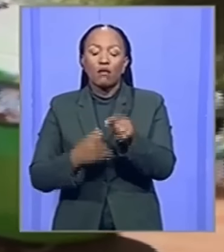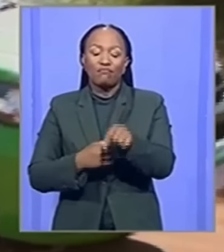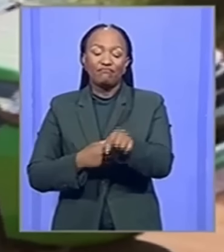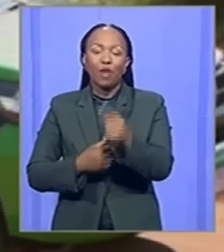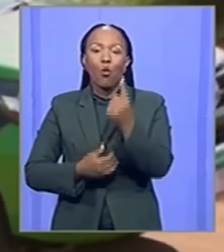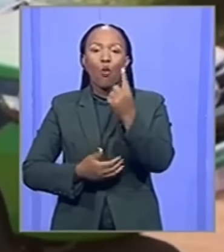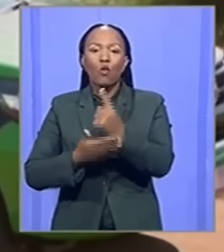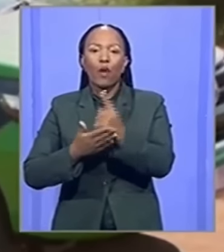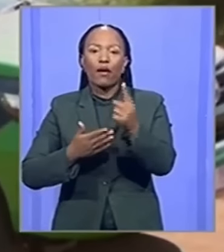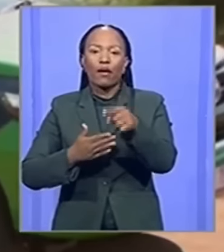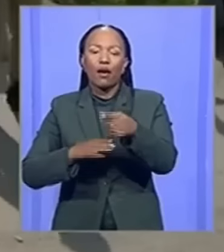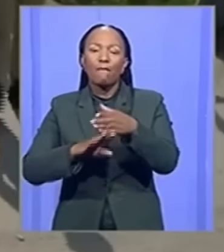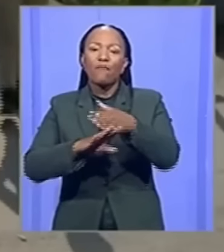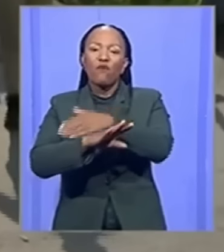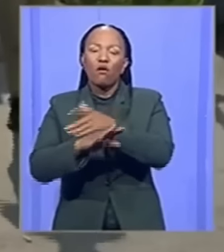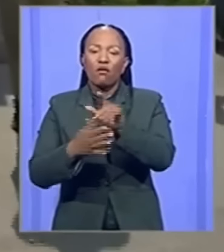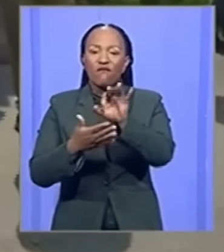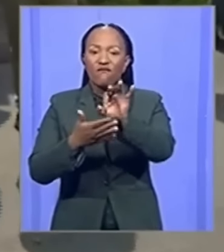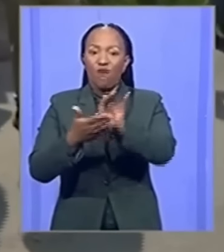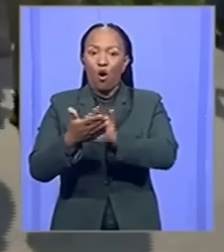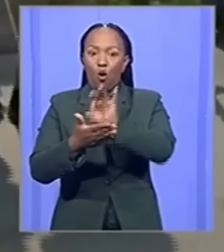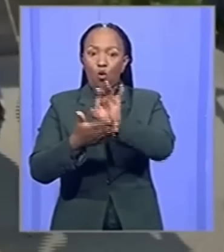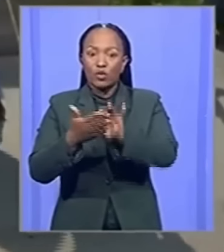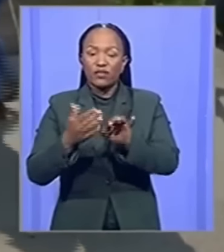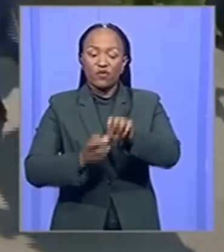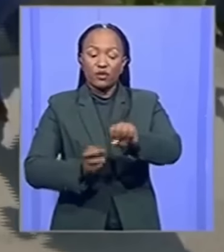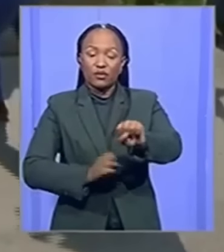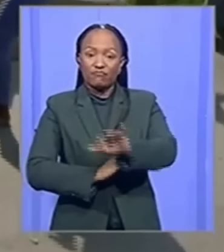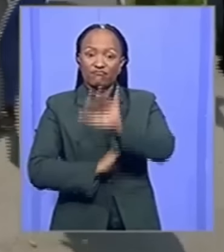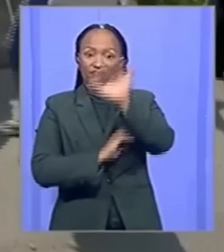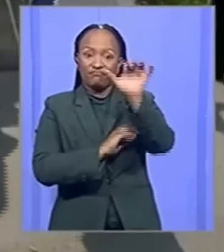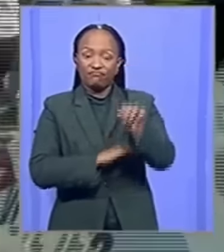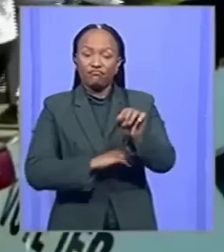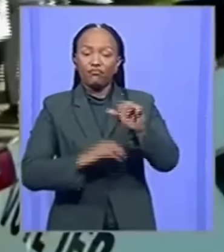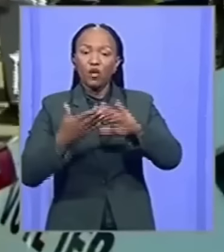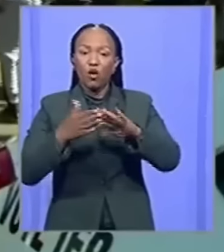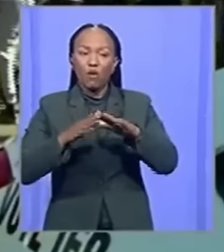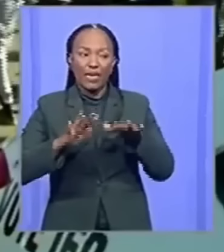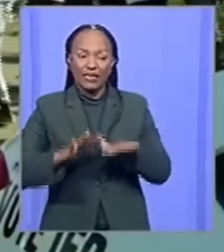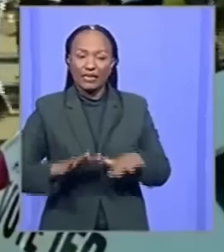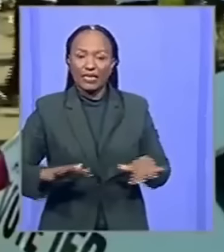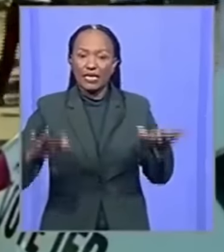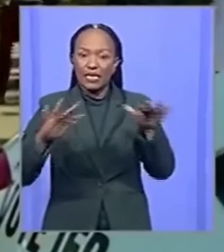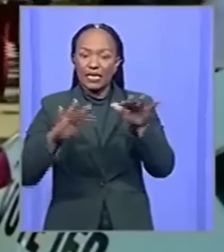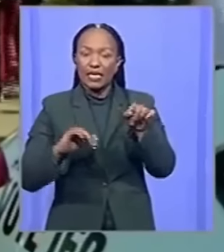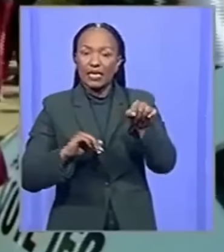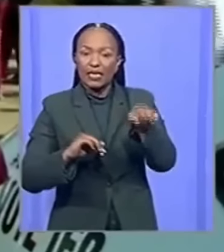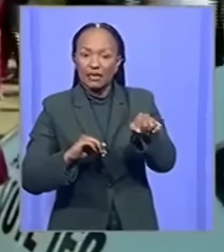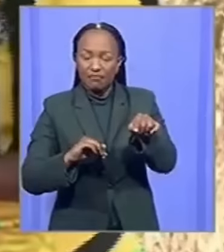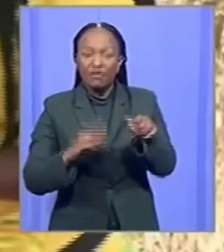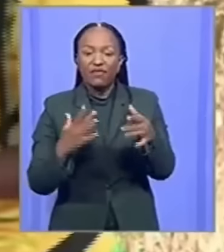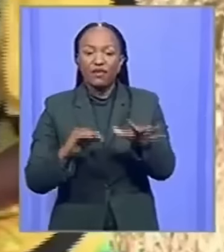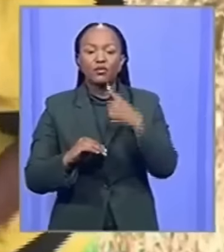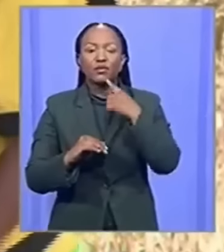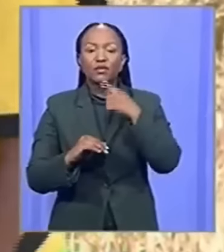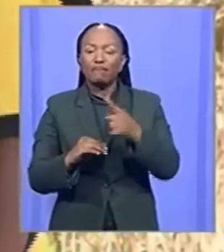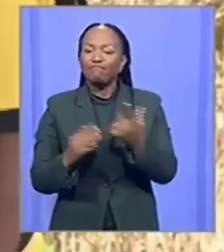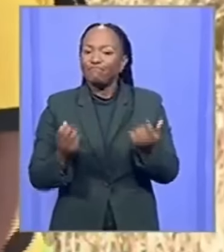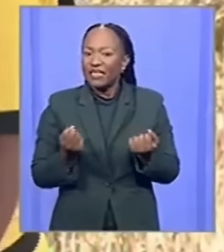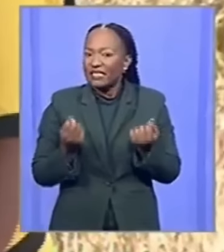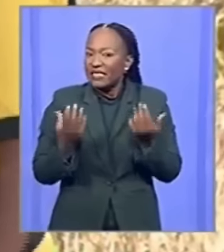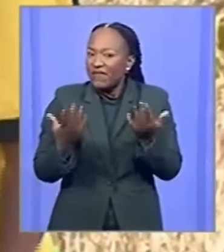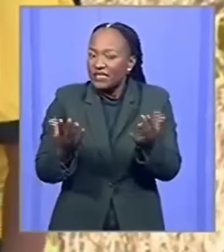tse akaretsang tsa naha. Baahi ba mahaeng tikolohong ya Ndwendwe ba re le ha ba tobane le phano e fokolang ya ditshebeletso tse jwalo